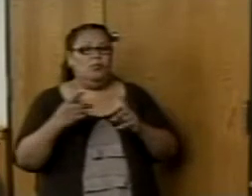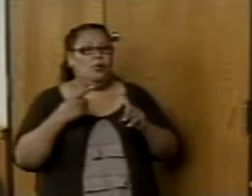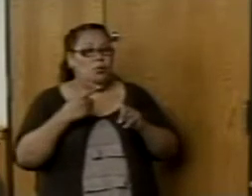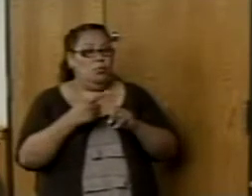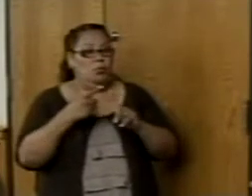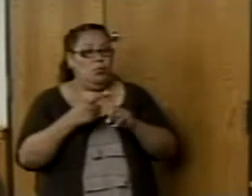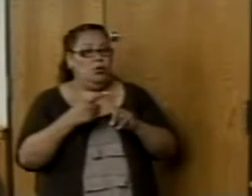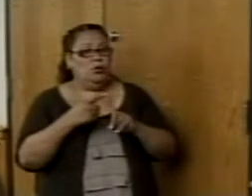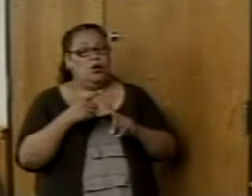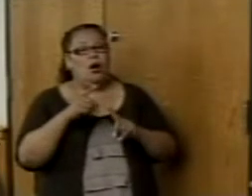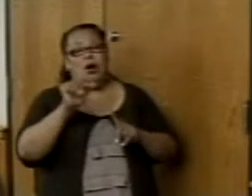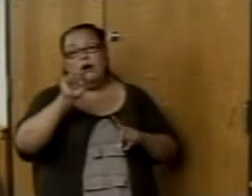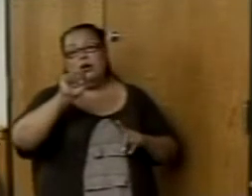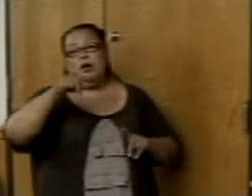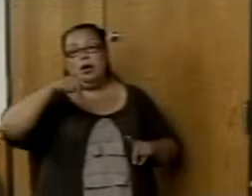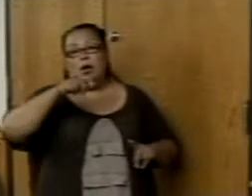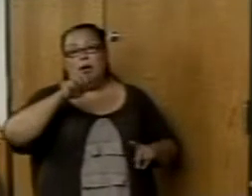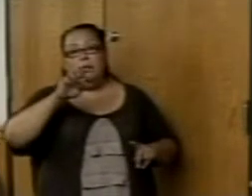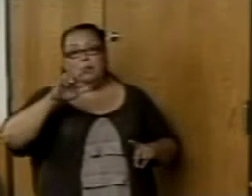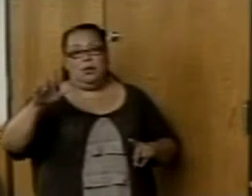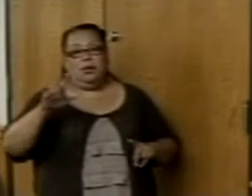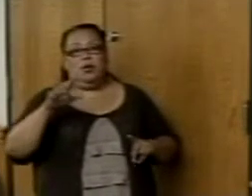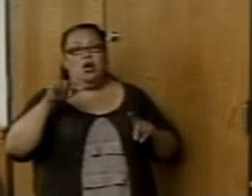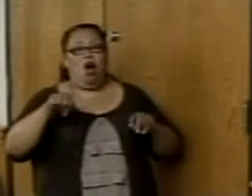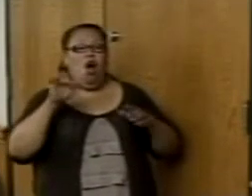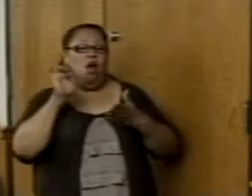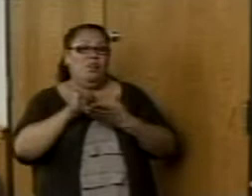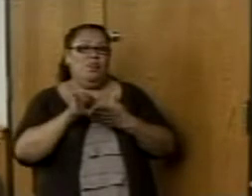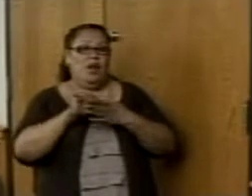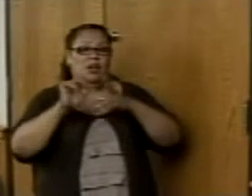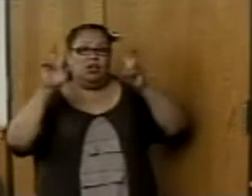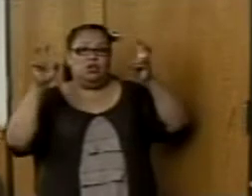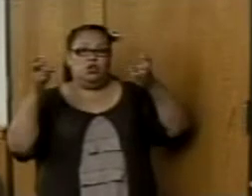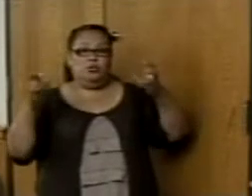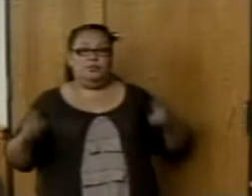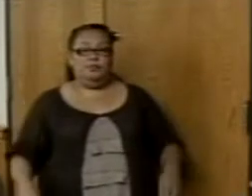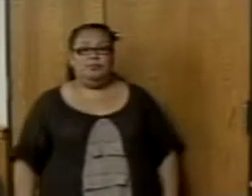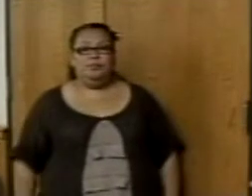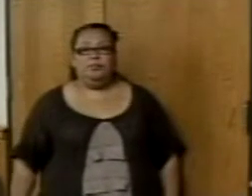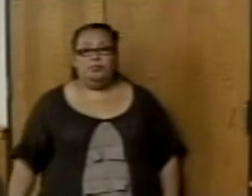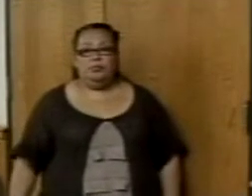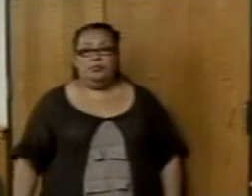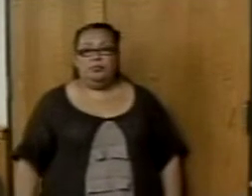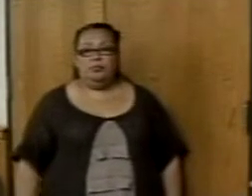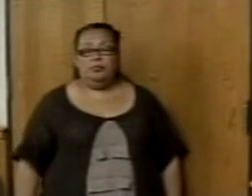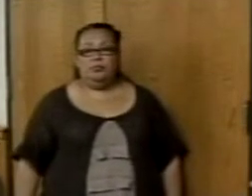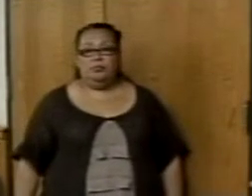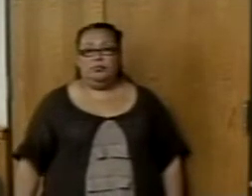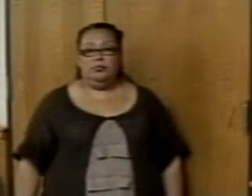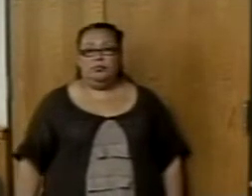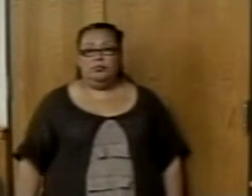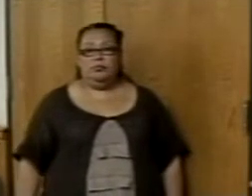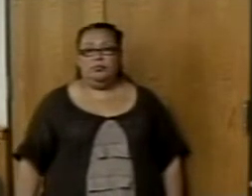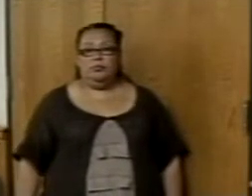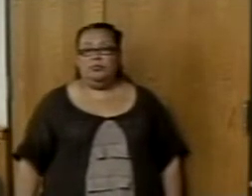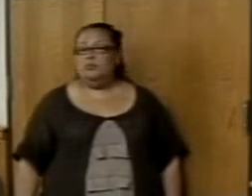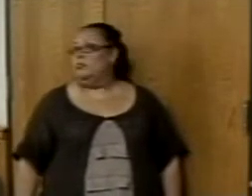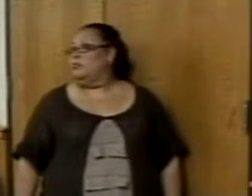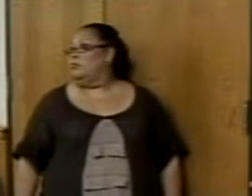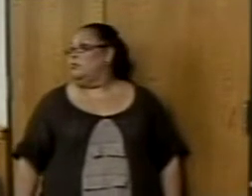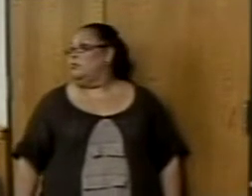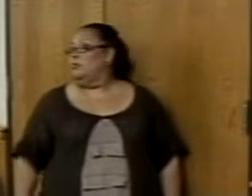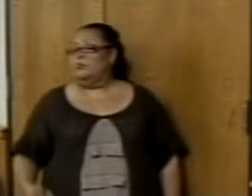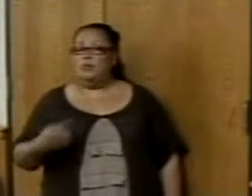point on appeal on that issue. Mr. Michel, how much time do I have left, please? You've had 2 minutes and 40